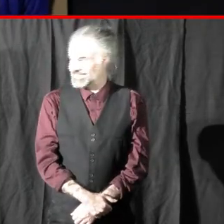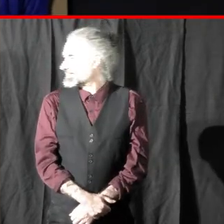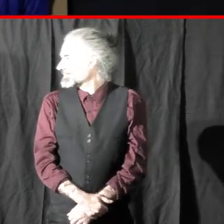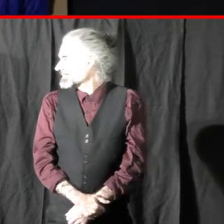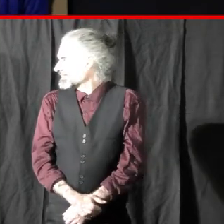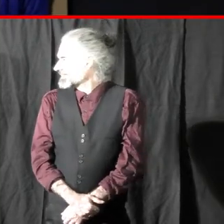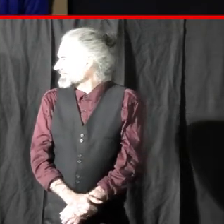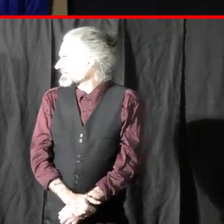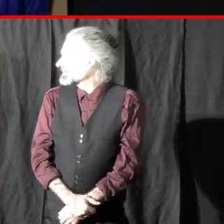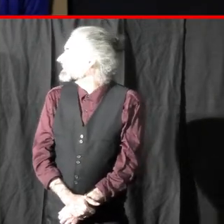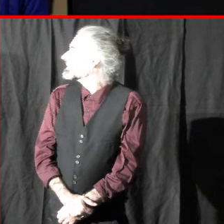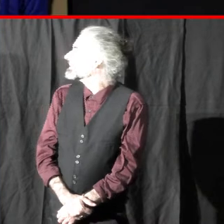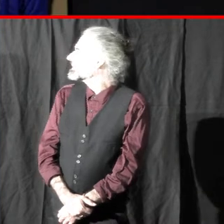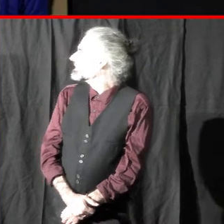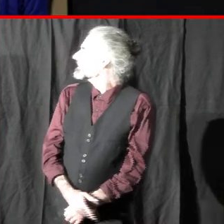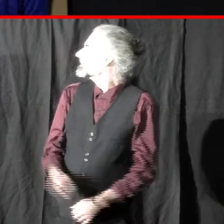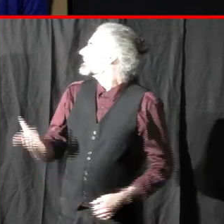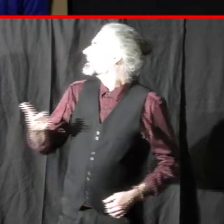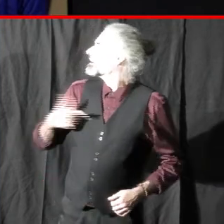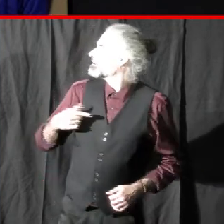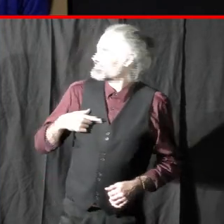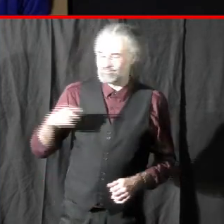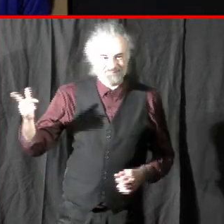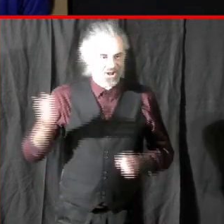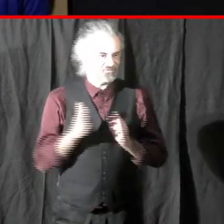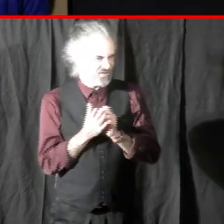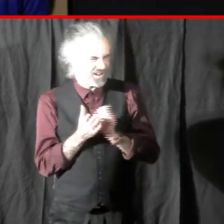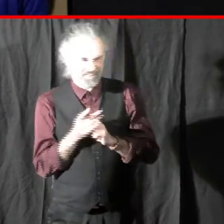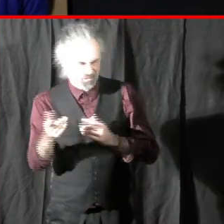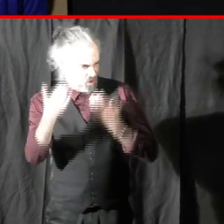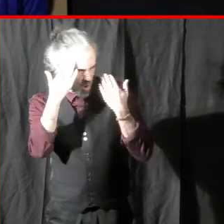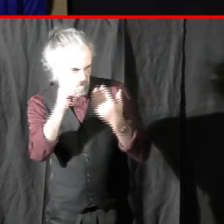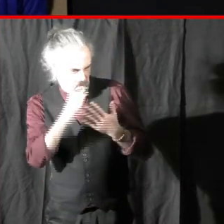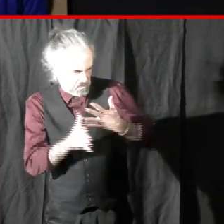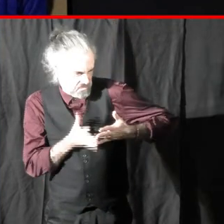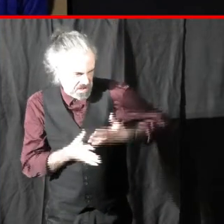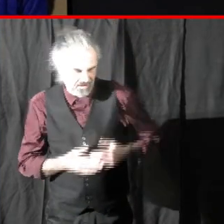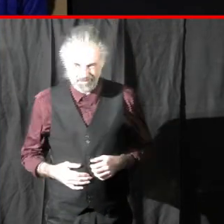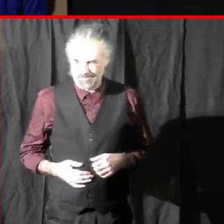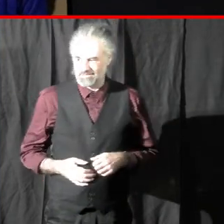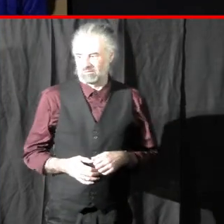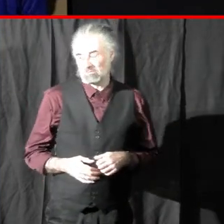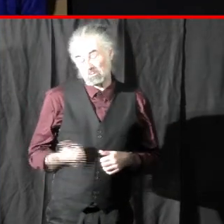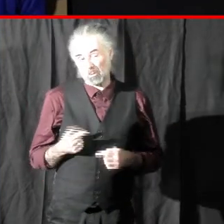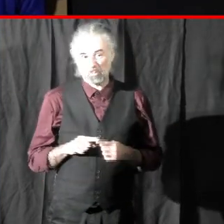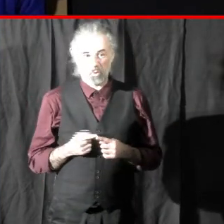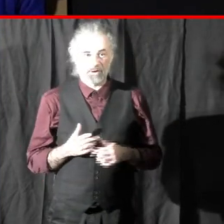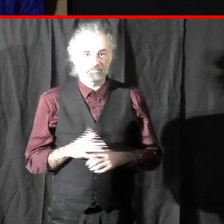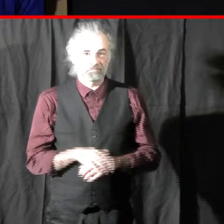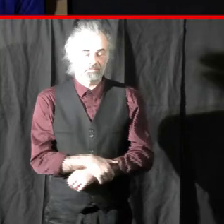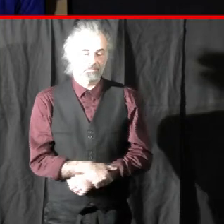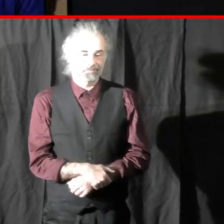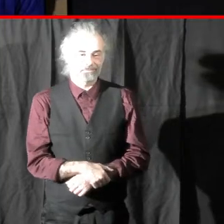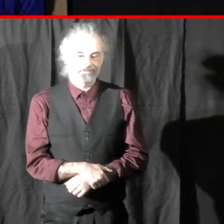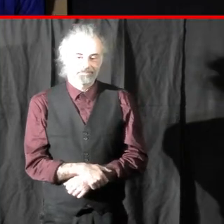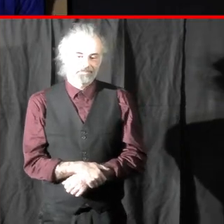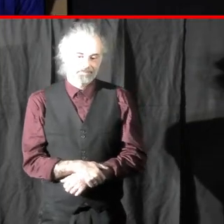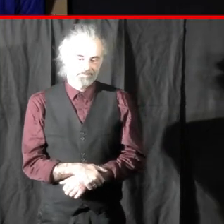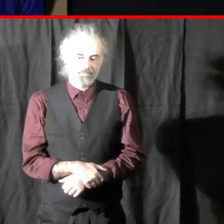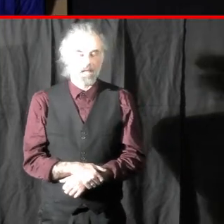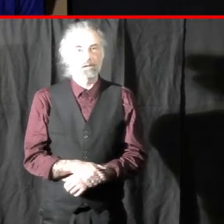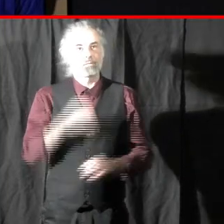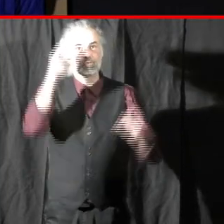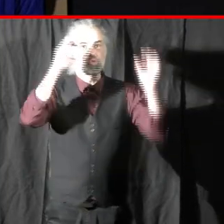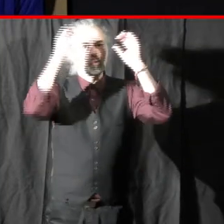Why are you writing this article if you don't even know what they do? Very good point. Okay, all right, Googling. Here we